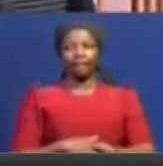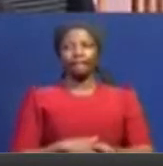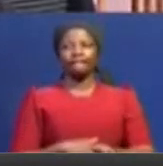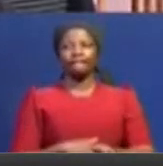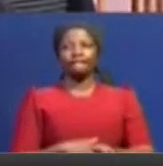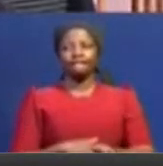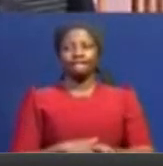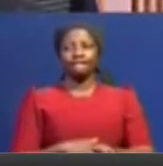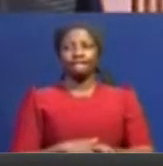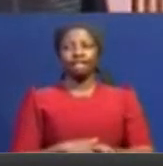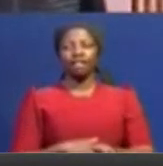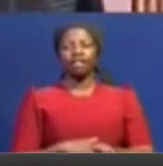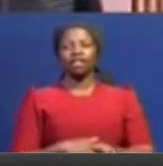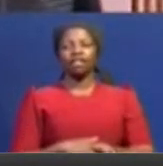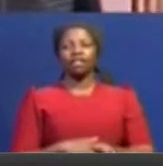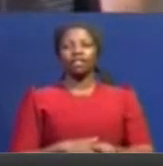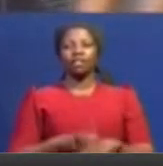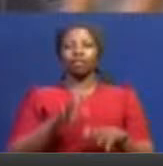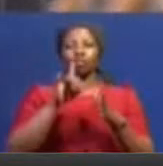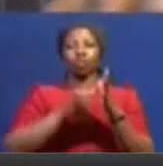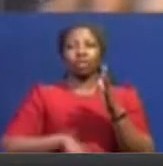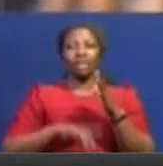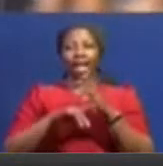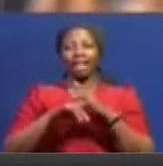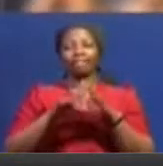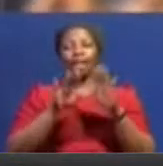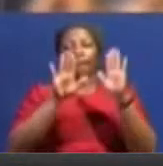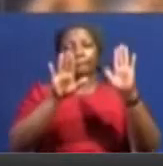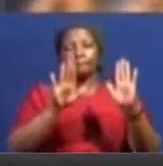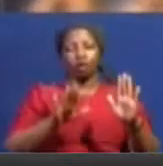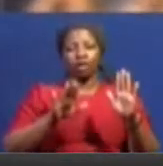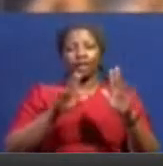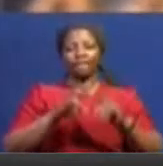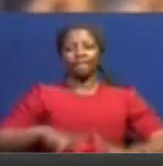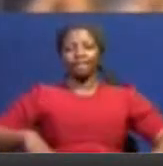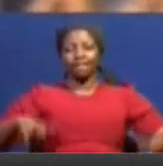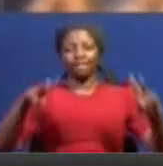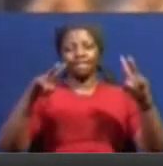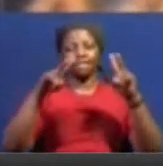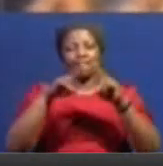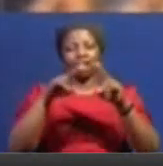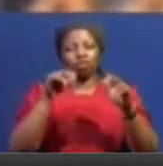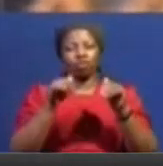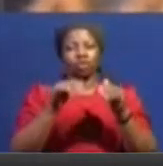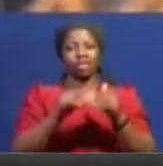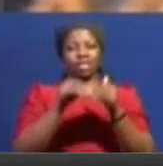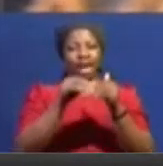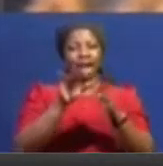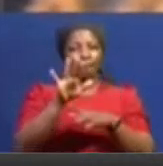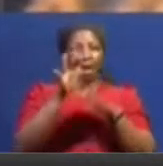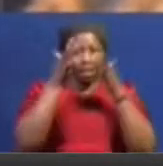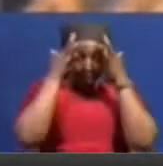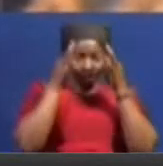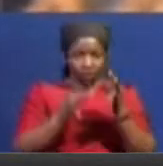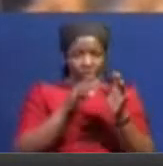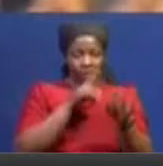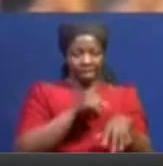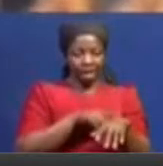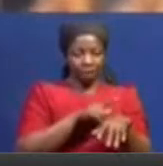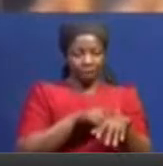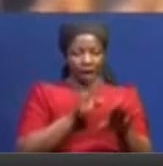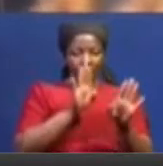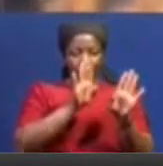What are the core values that guide your decisions when faced with morally